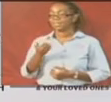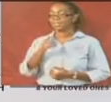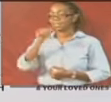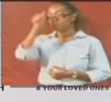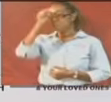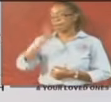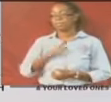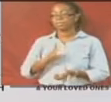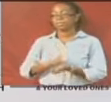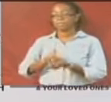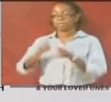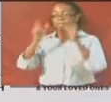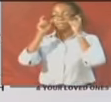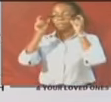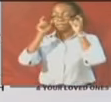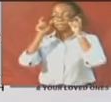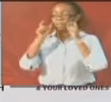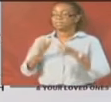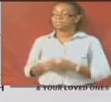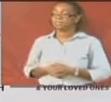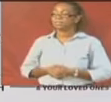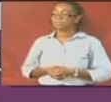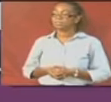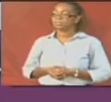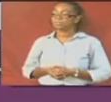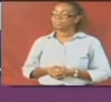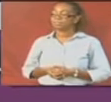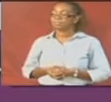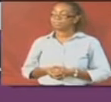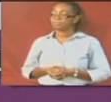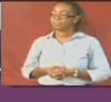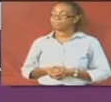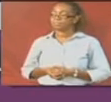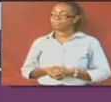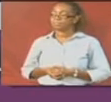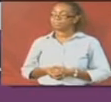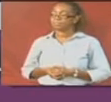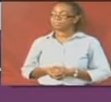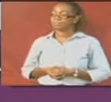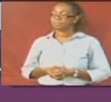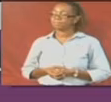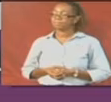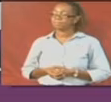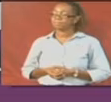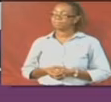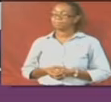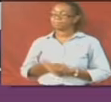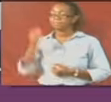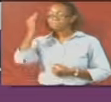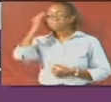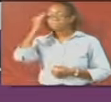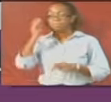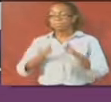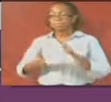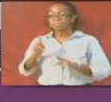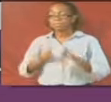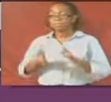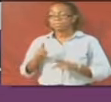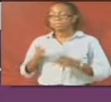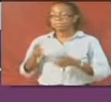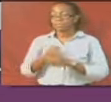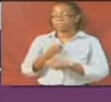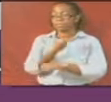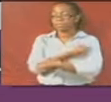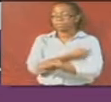Dr. Hines, are post-vaccine deaths and or adverse reactions reportable? If so, to